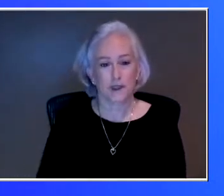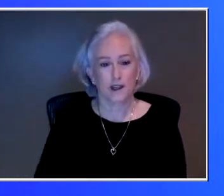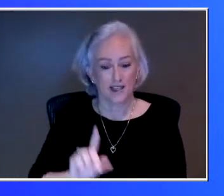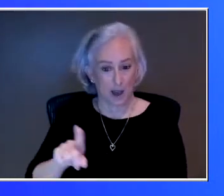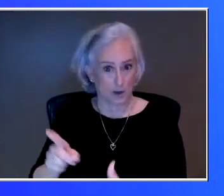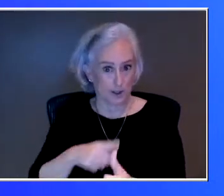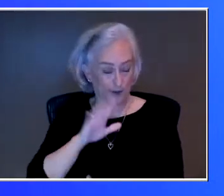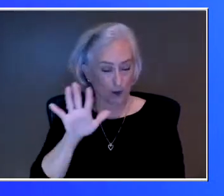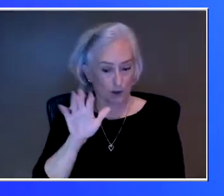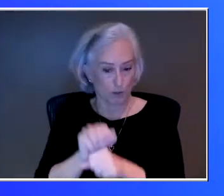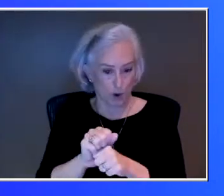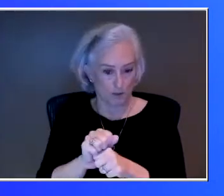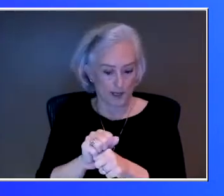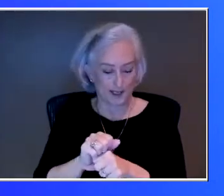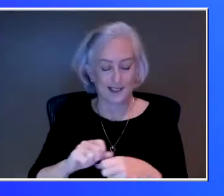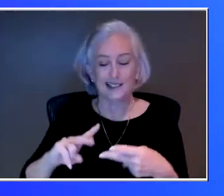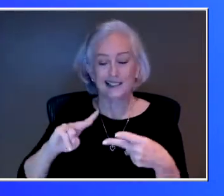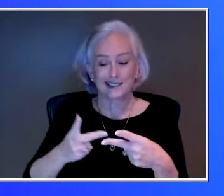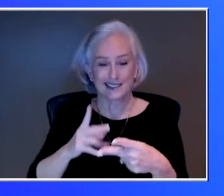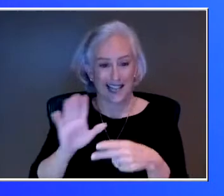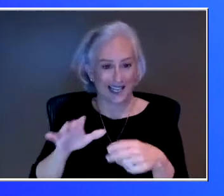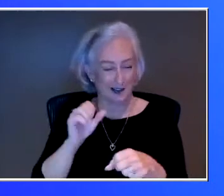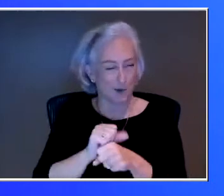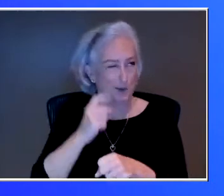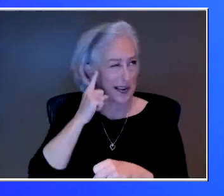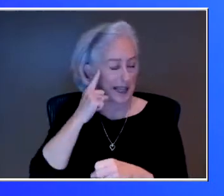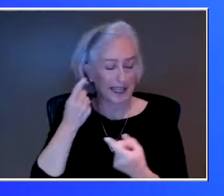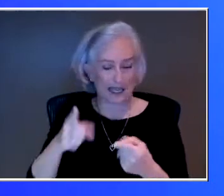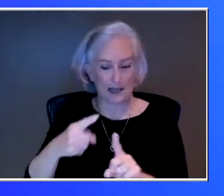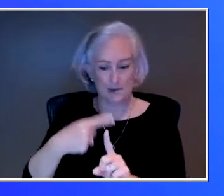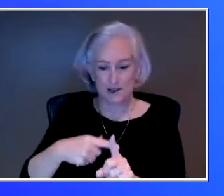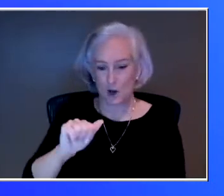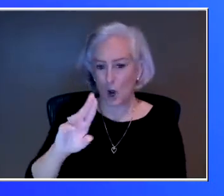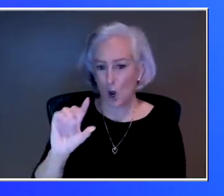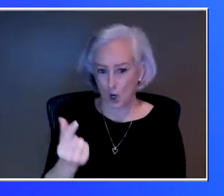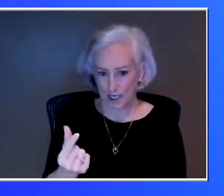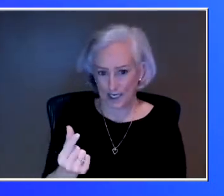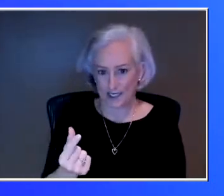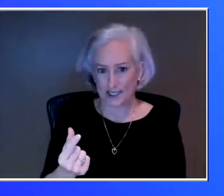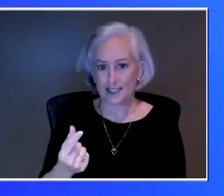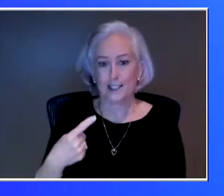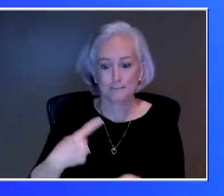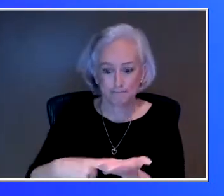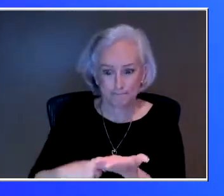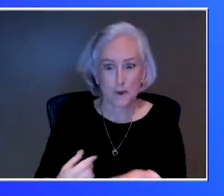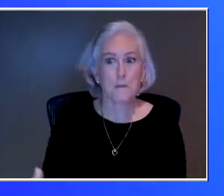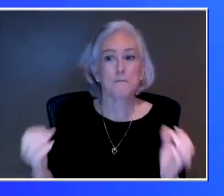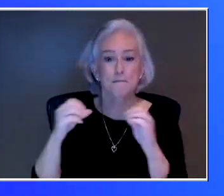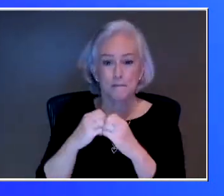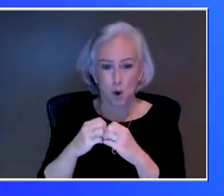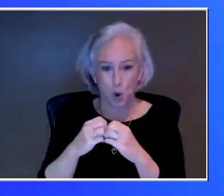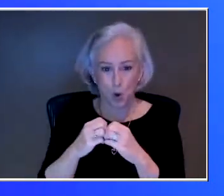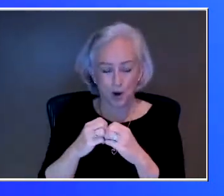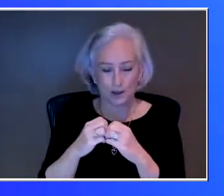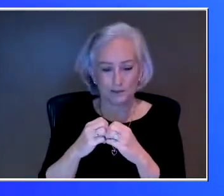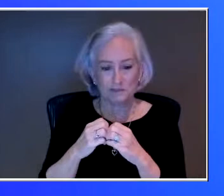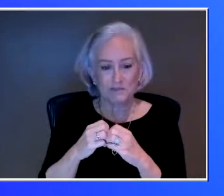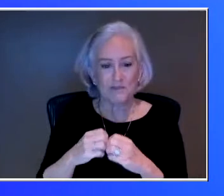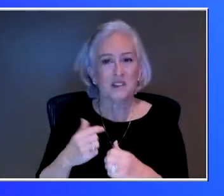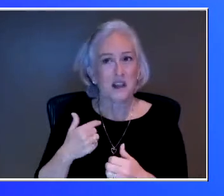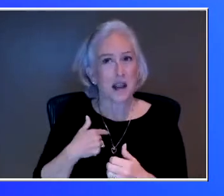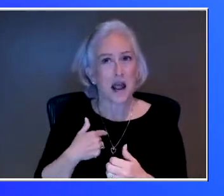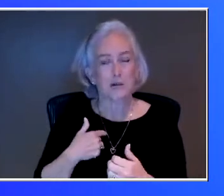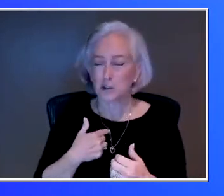the second visit, which was I believe in August of that year, she talked about it some more. And I was on board